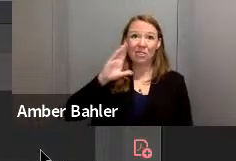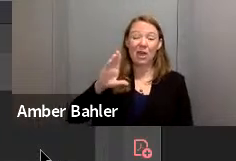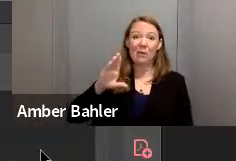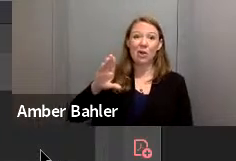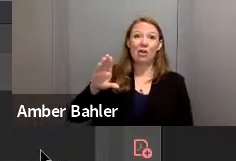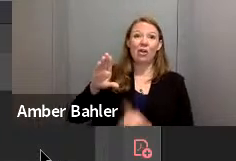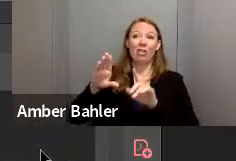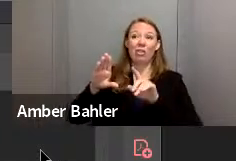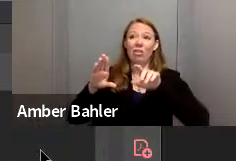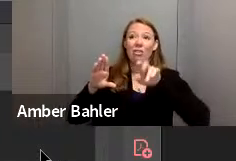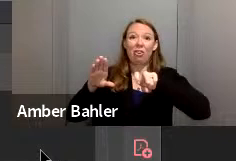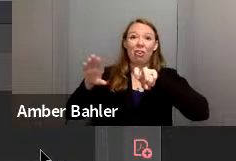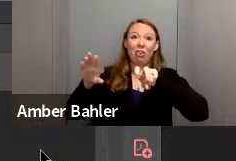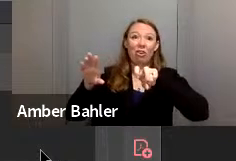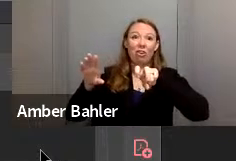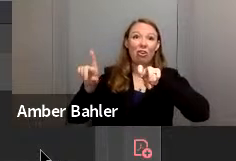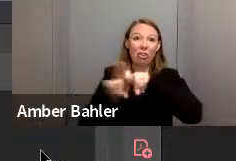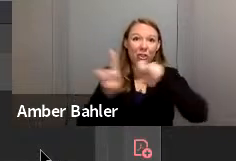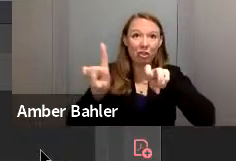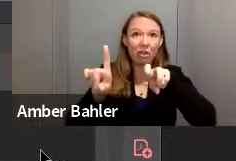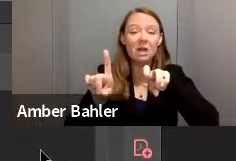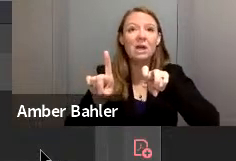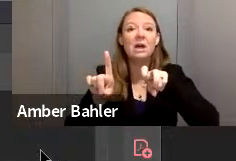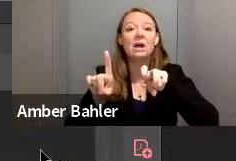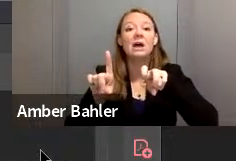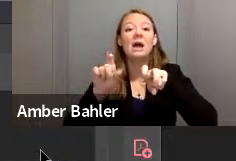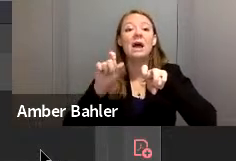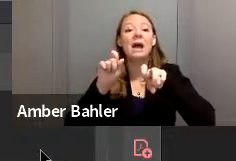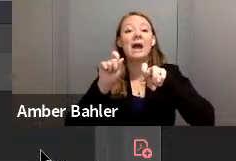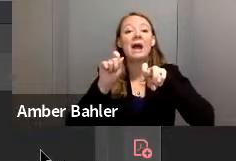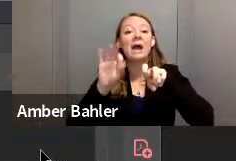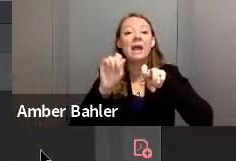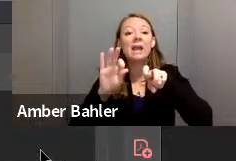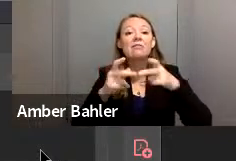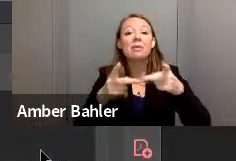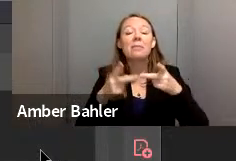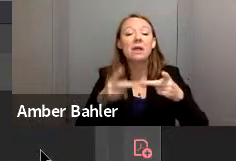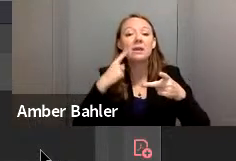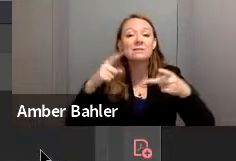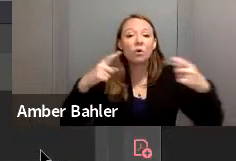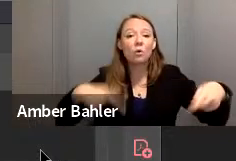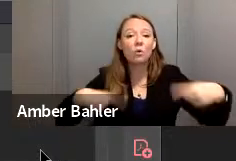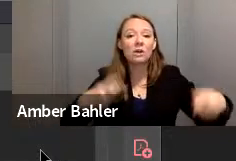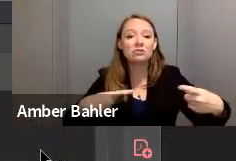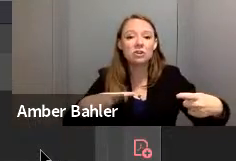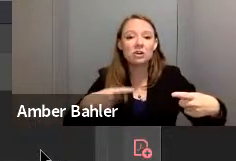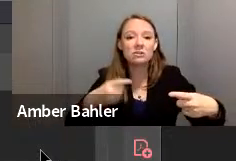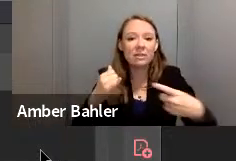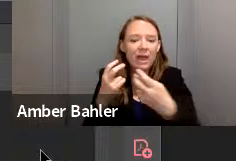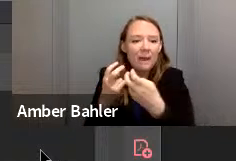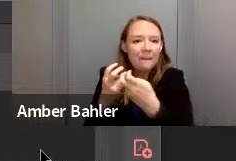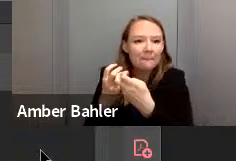for the wheelchair was on the other side of that bench, that I wouldn't be an